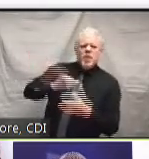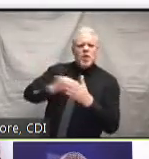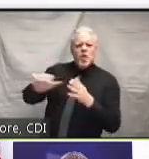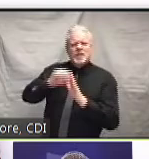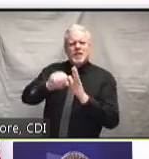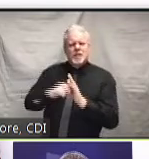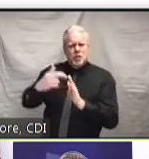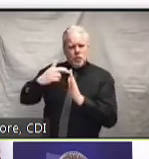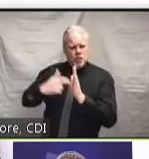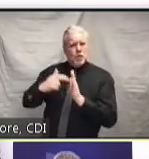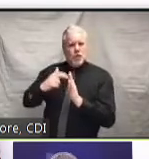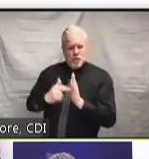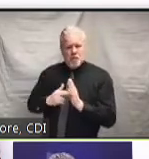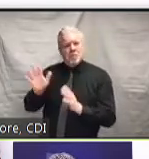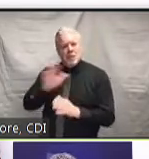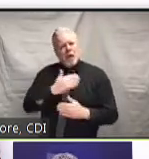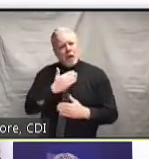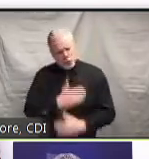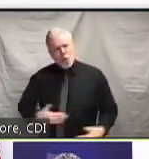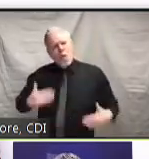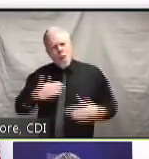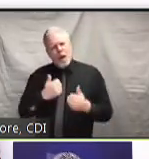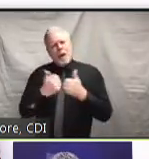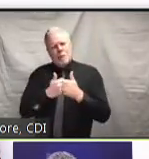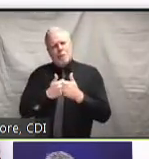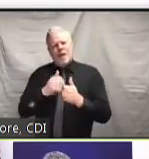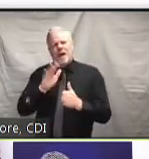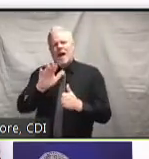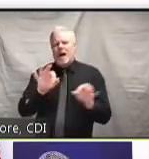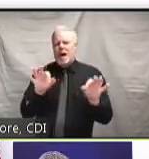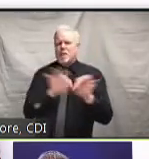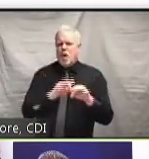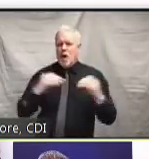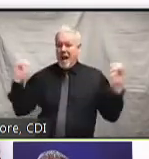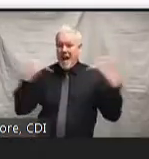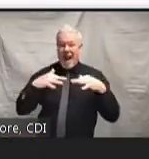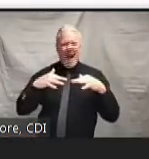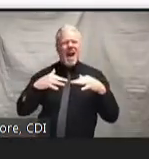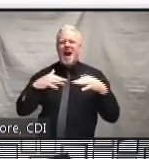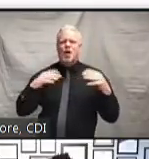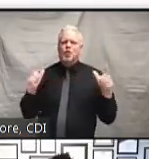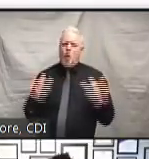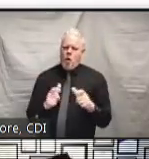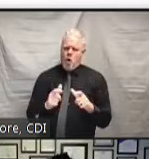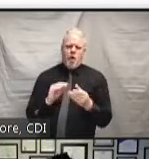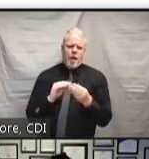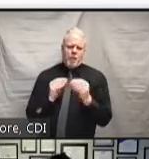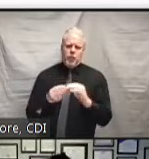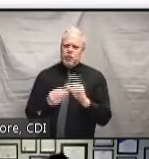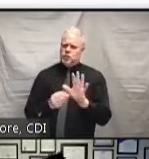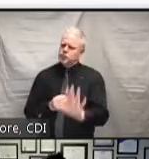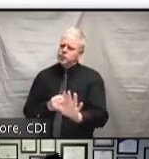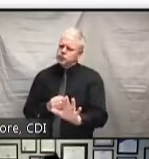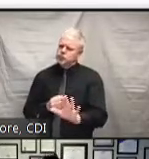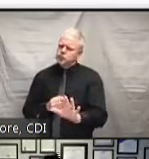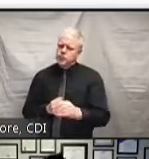our numbers in the right direction, heading down. So with that, I'll turn it over to Dr. Mendoza.